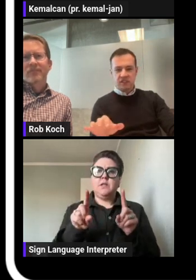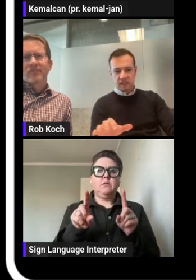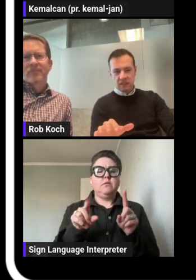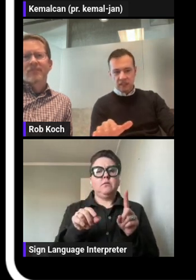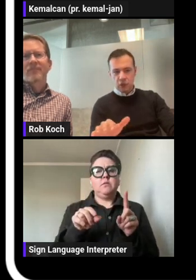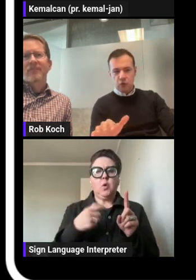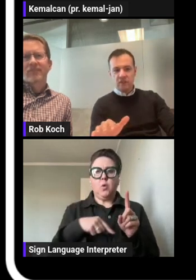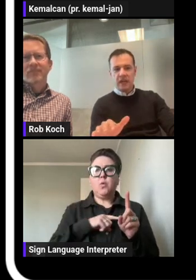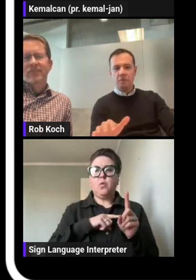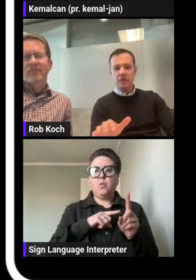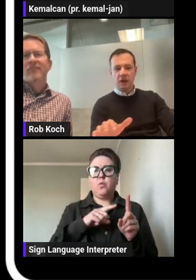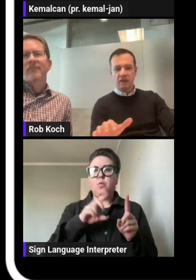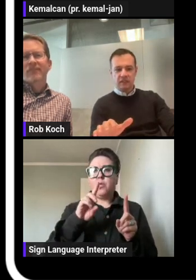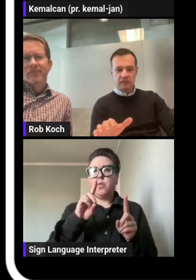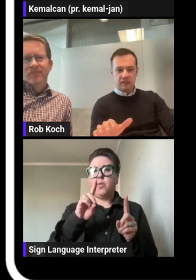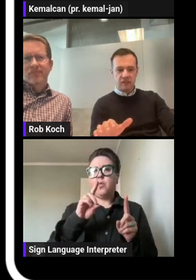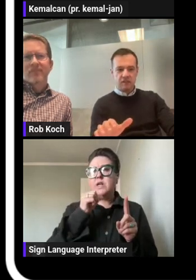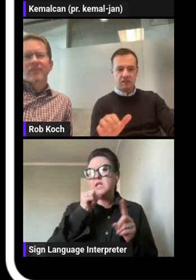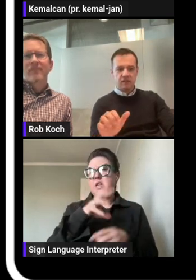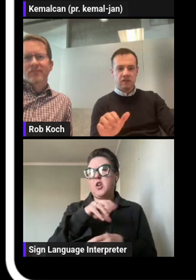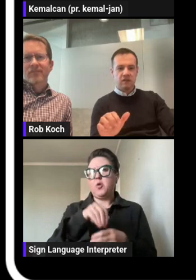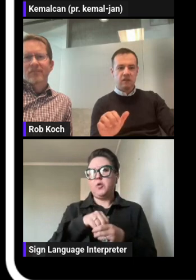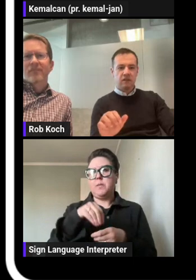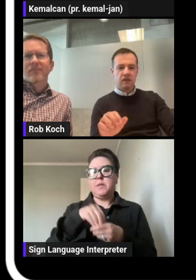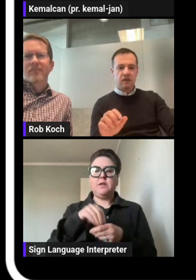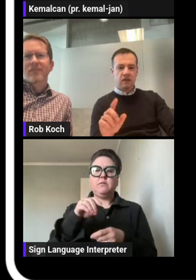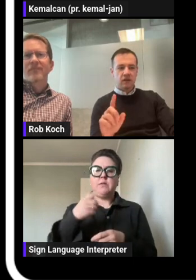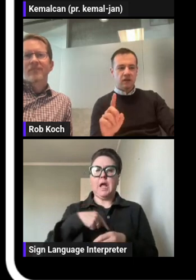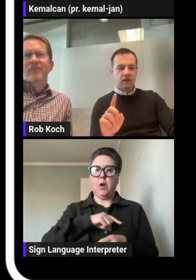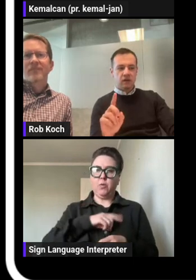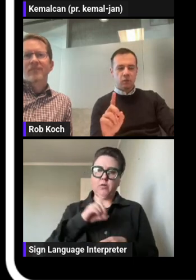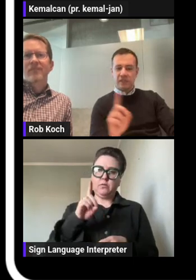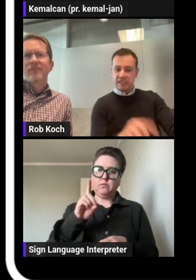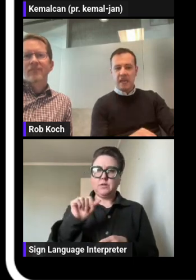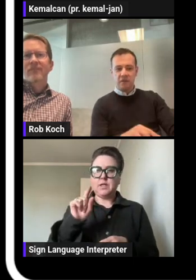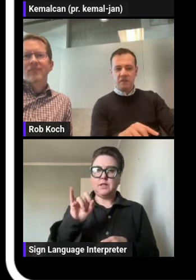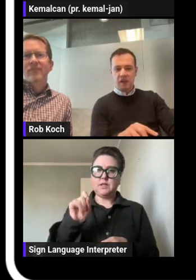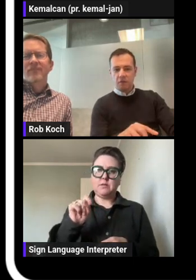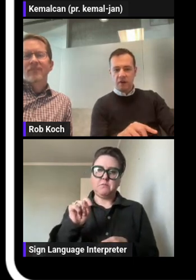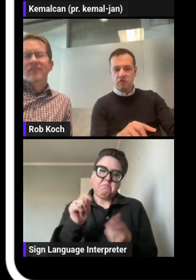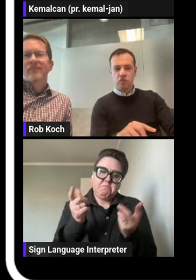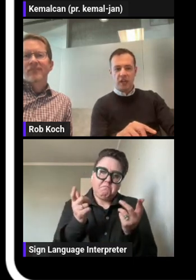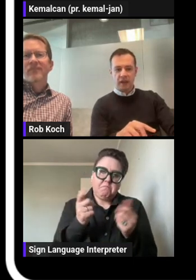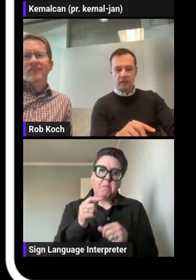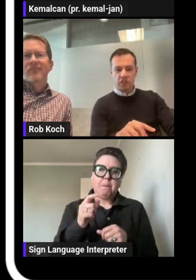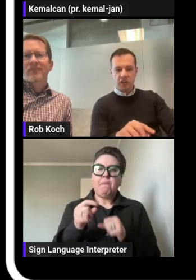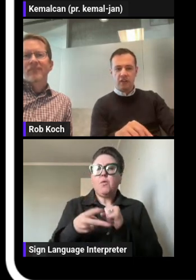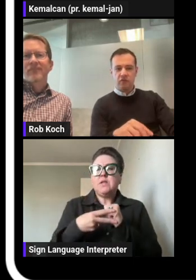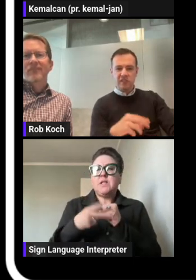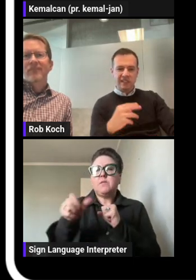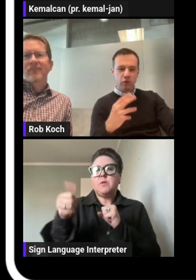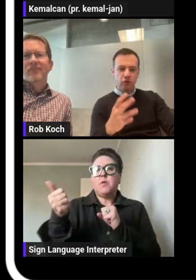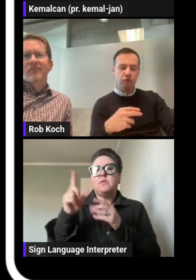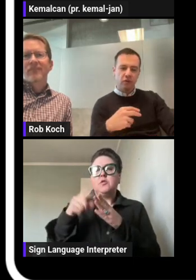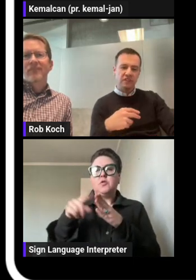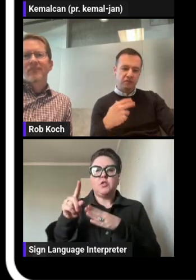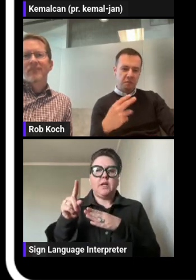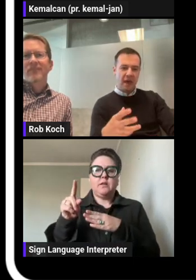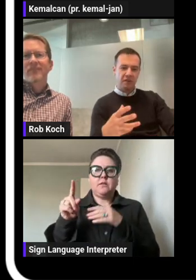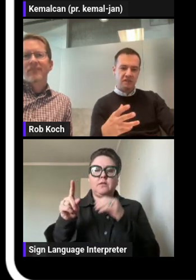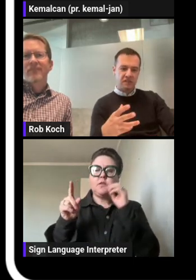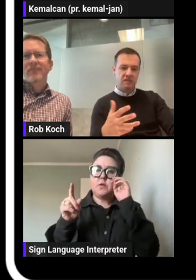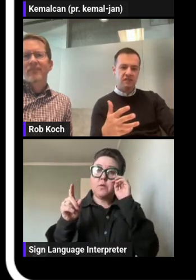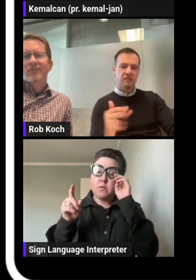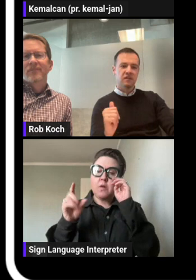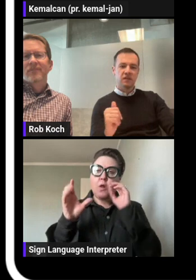We just didn't include them in our data sets. We saved them somewhere to check out to look for